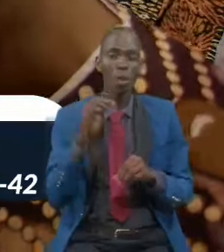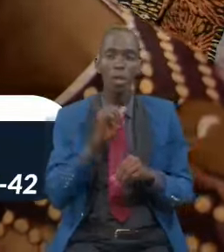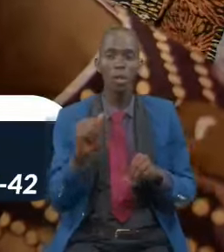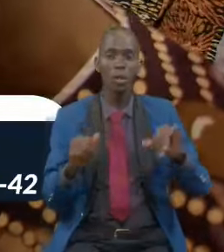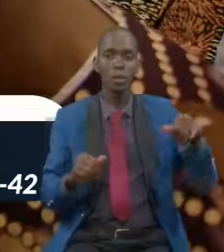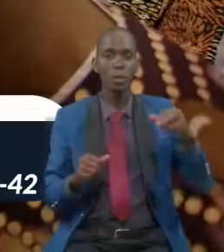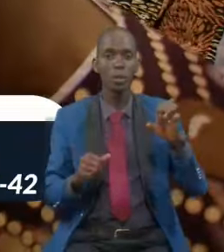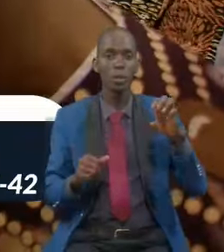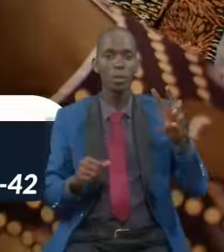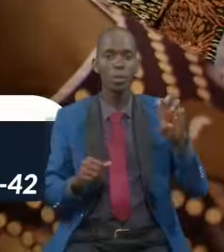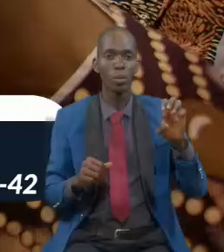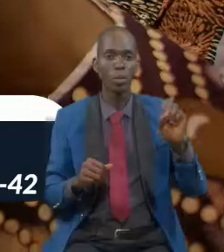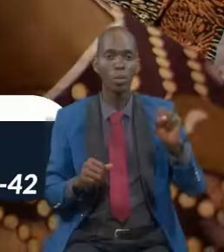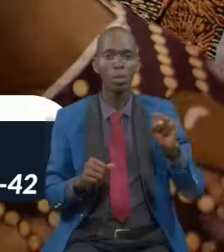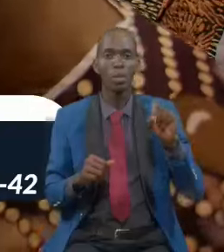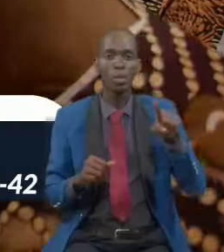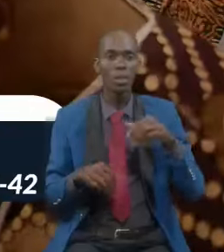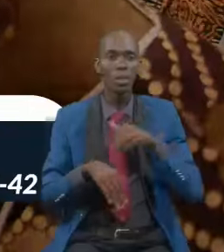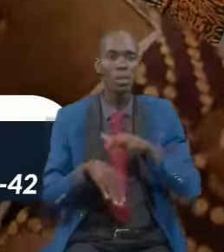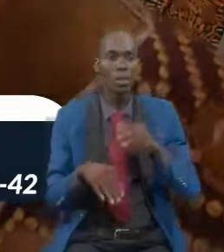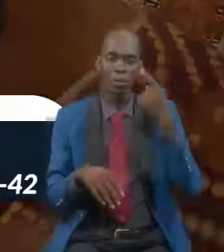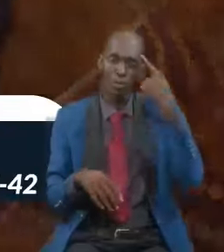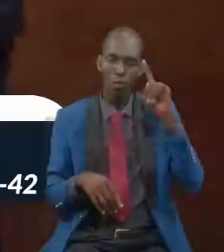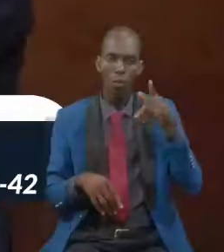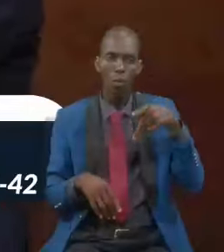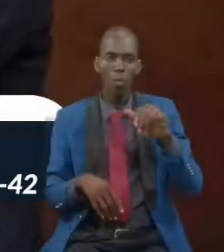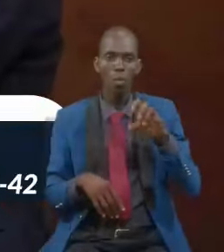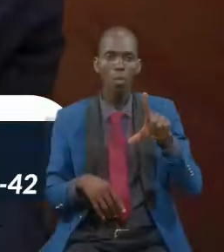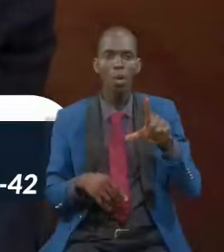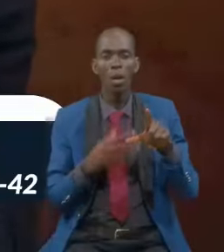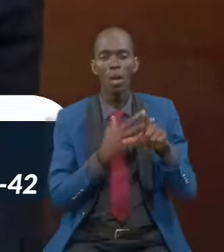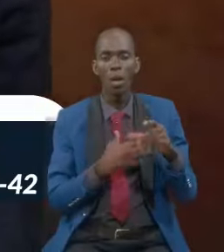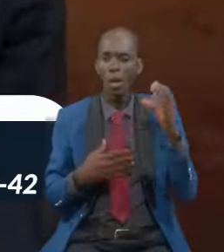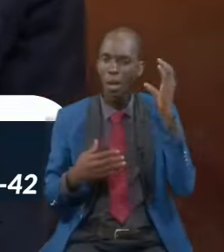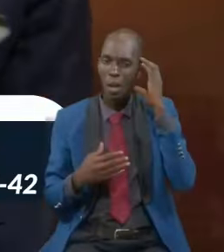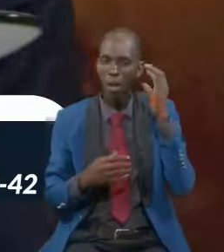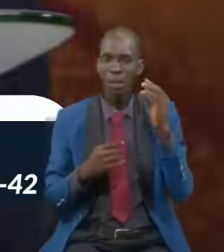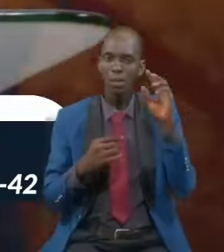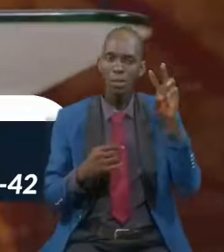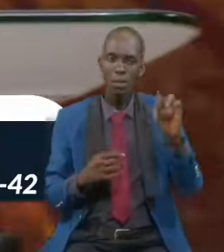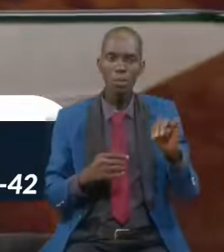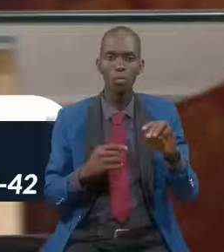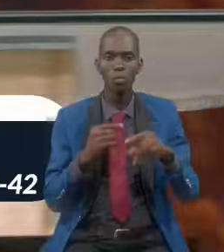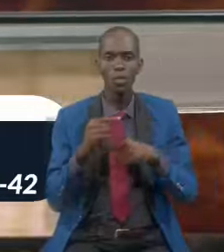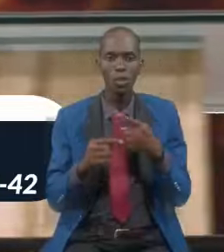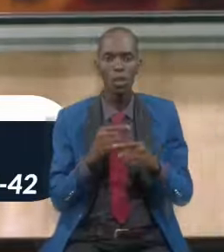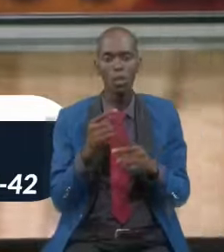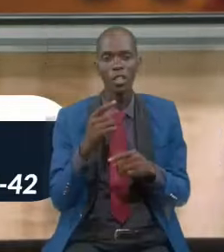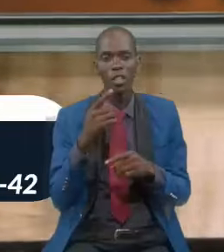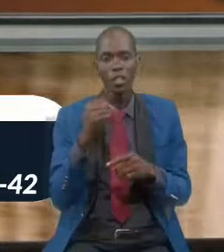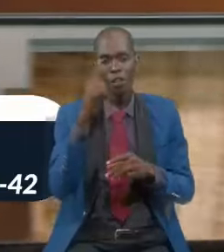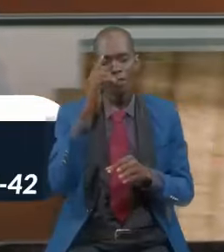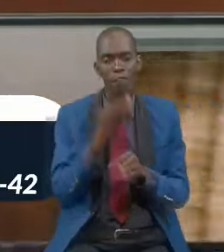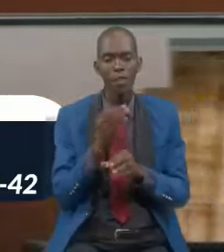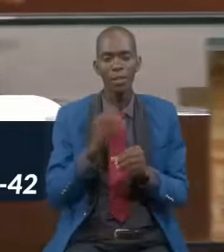heard him concerning the faith in Christ. What's faith in